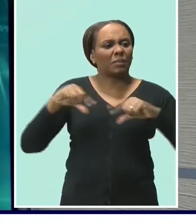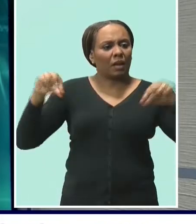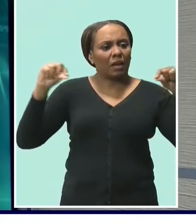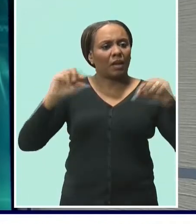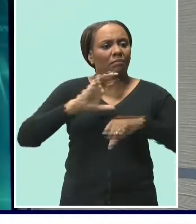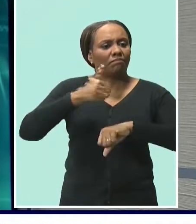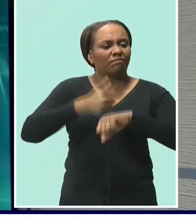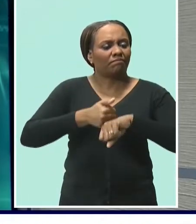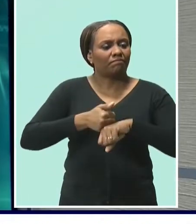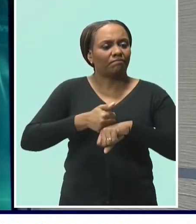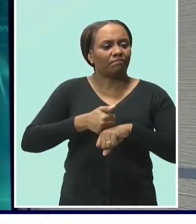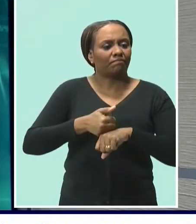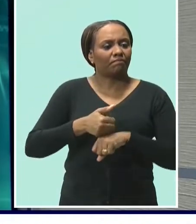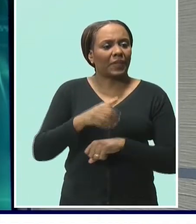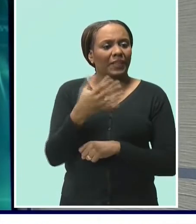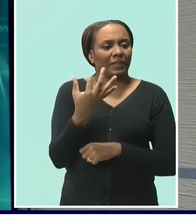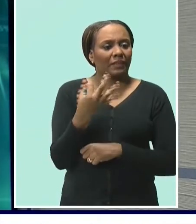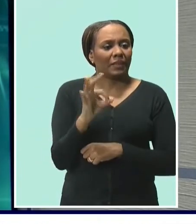in